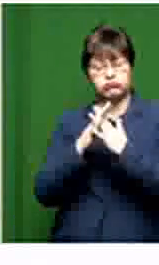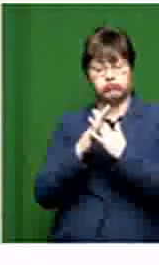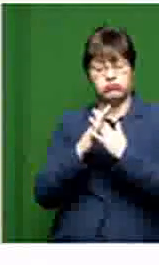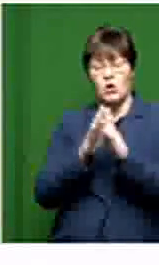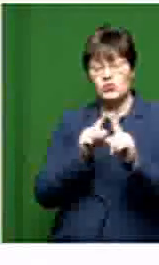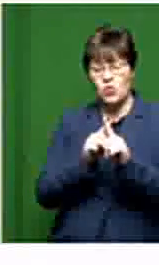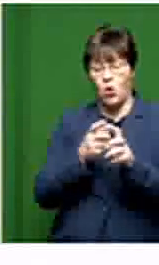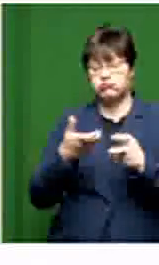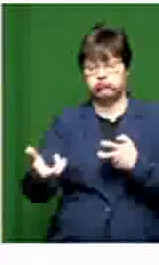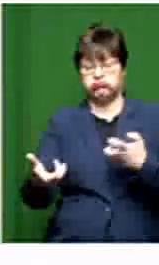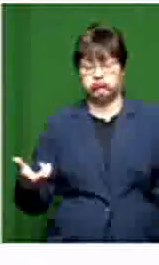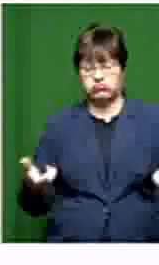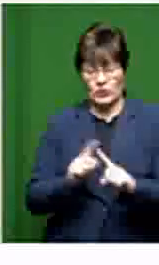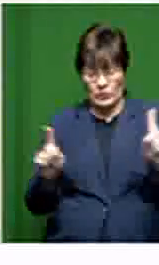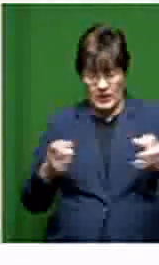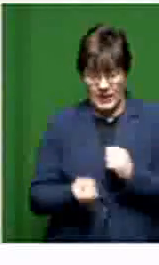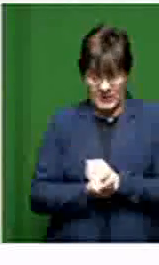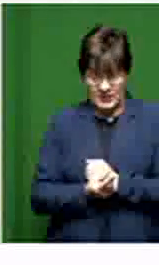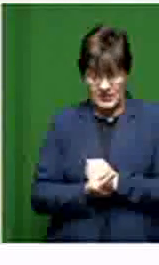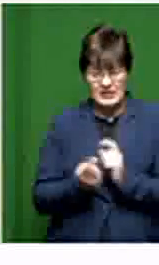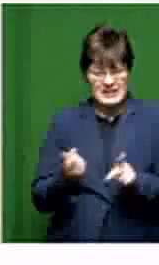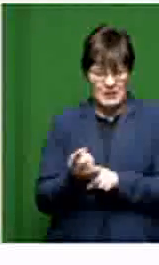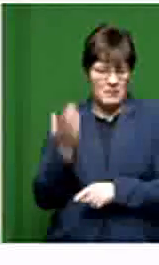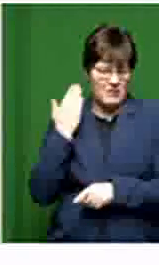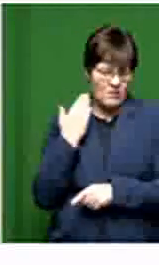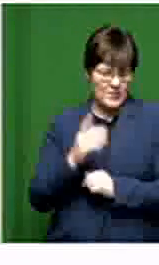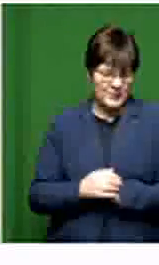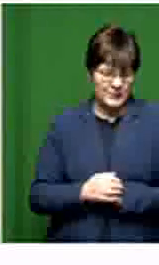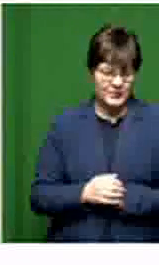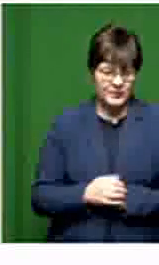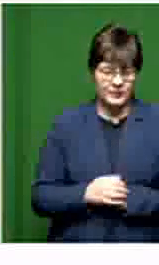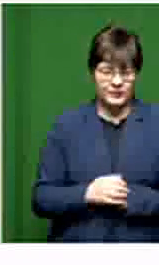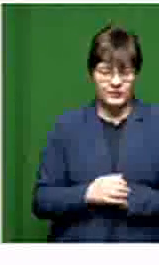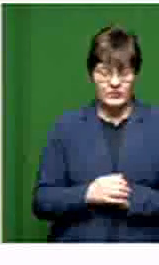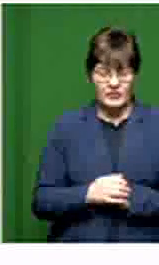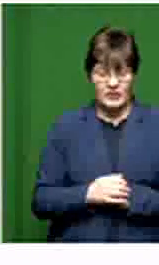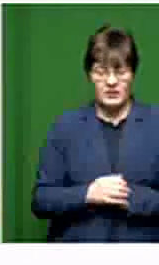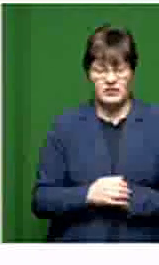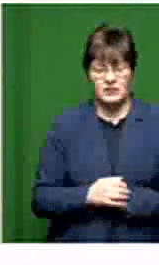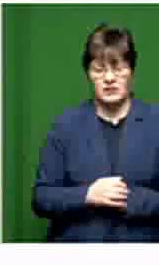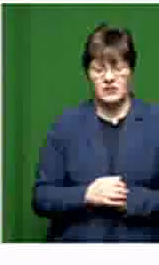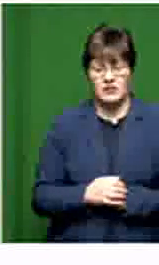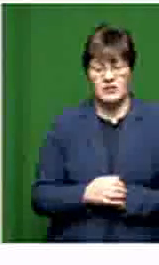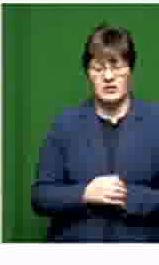rather than a weapon of division as in the past? So,